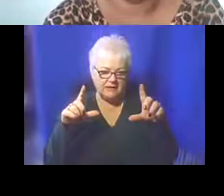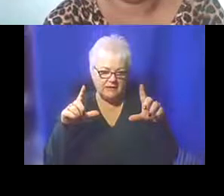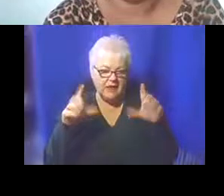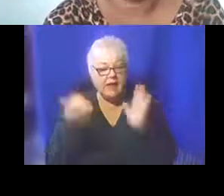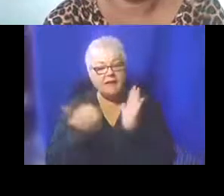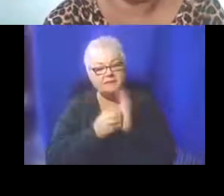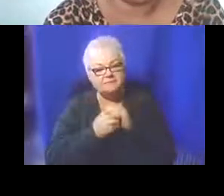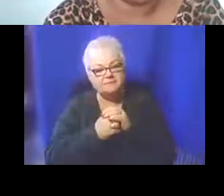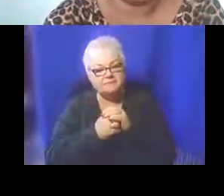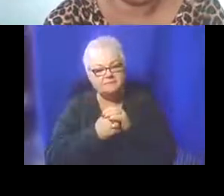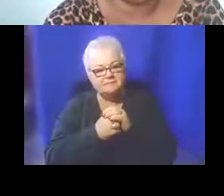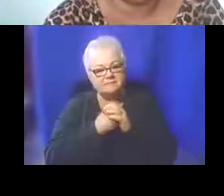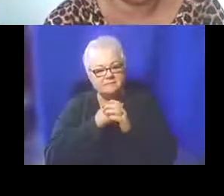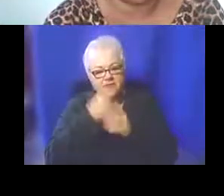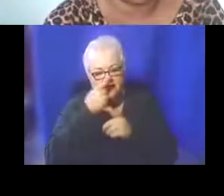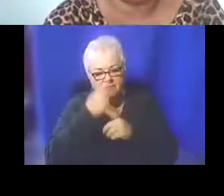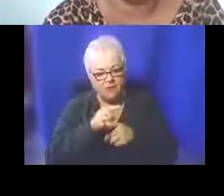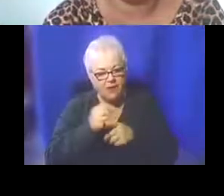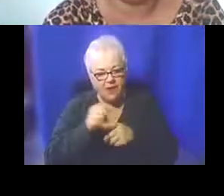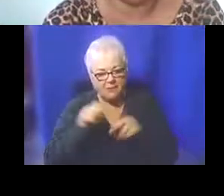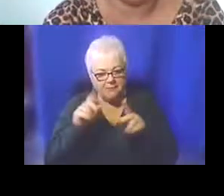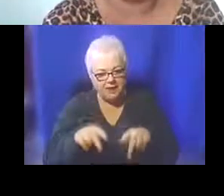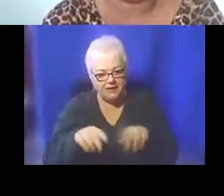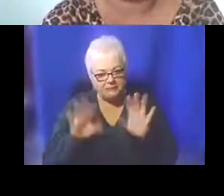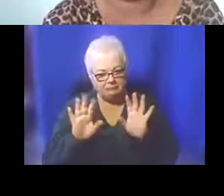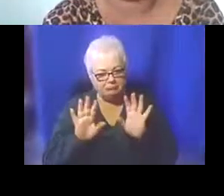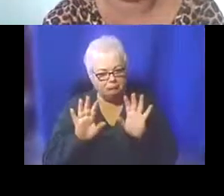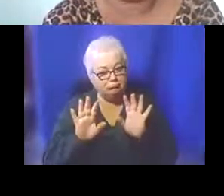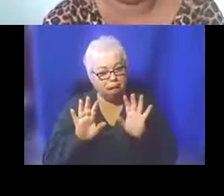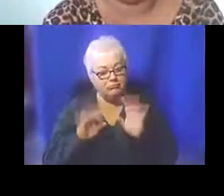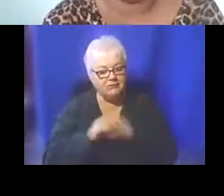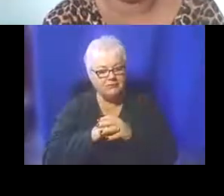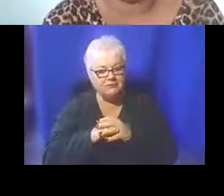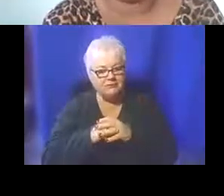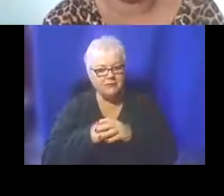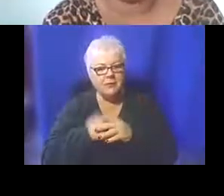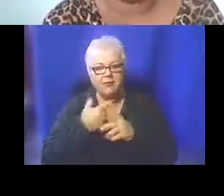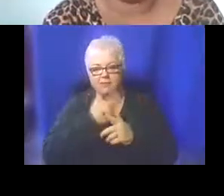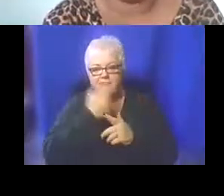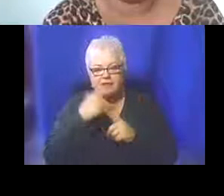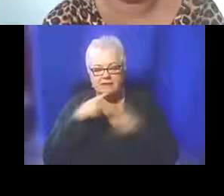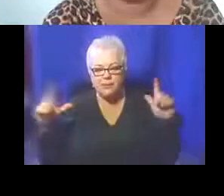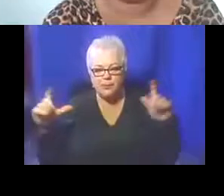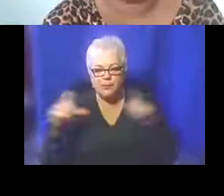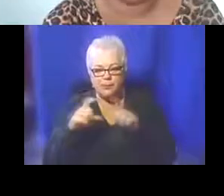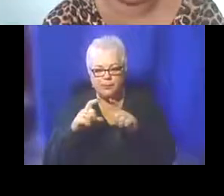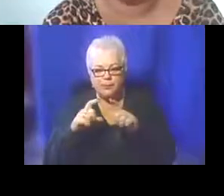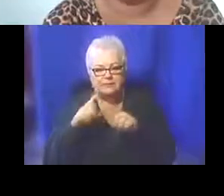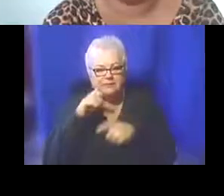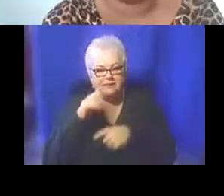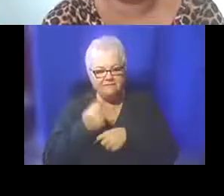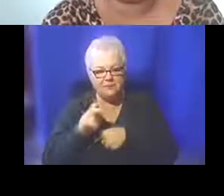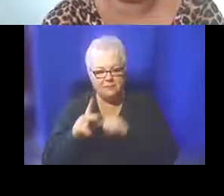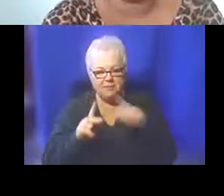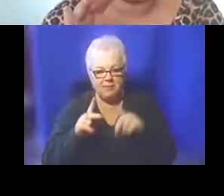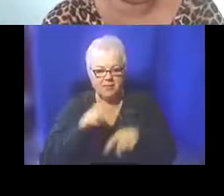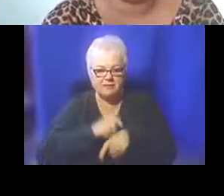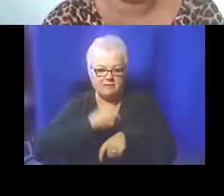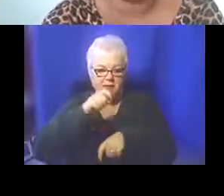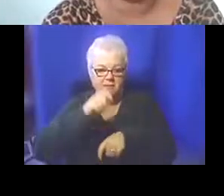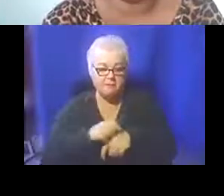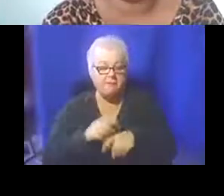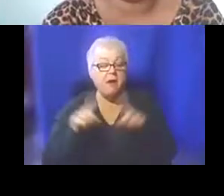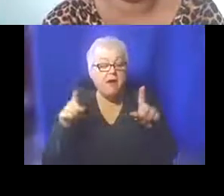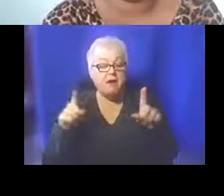Again, I'm not ignoring anyone. I have our faces minimized so I can only see a few folks at a time. But if you